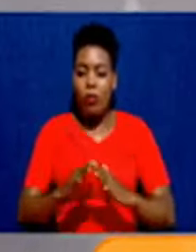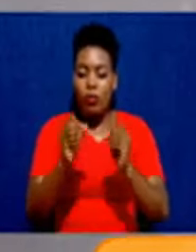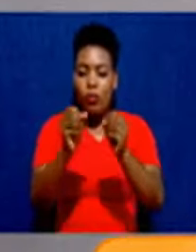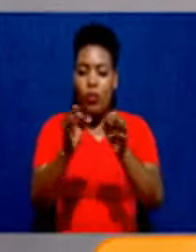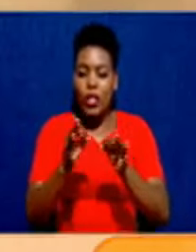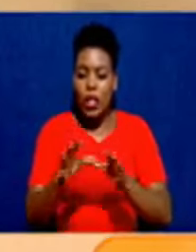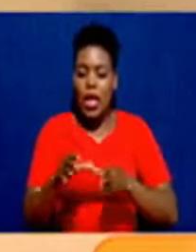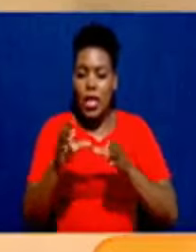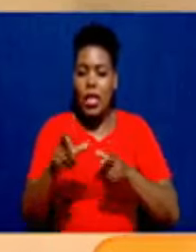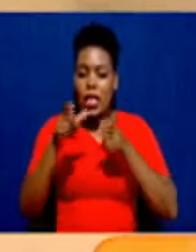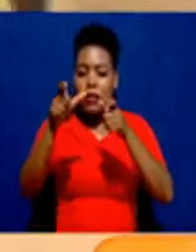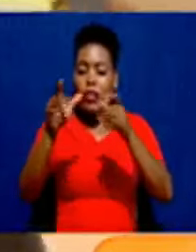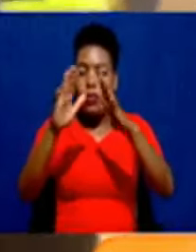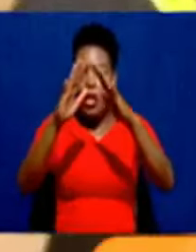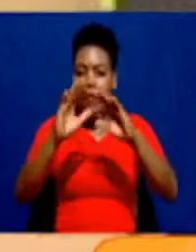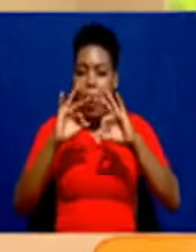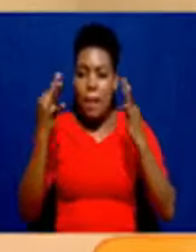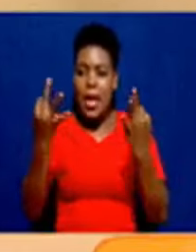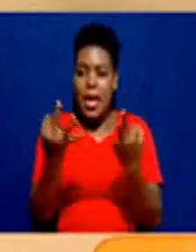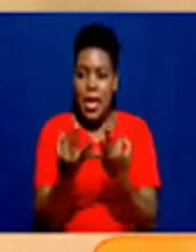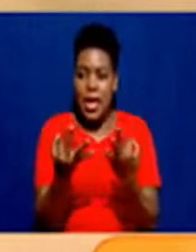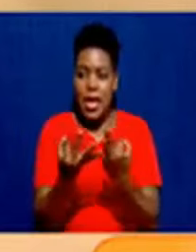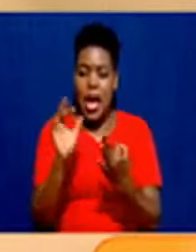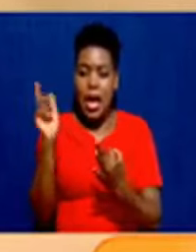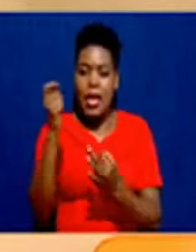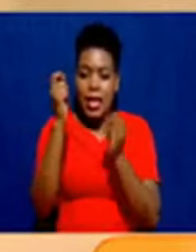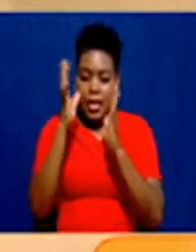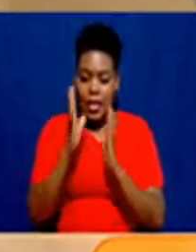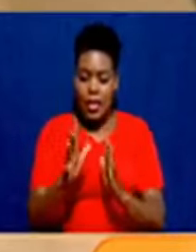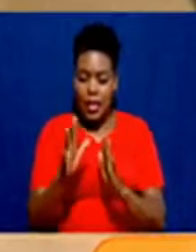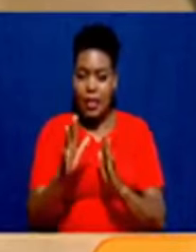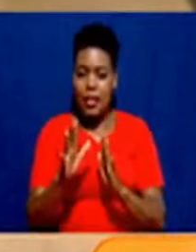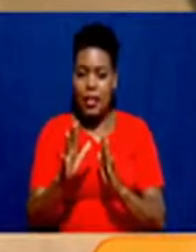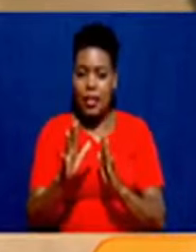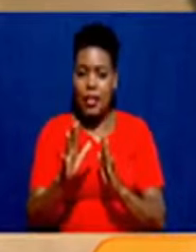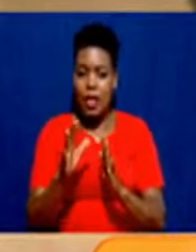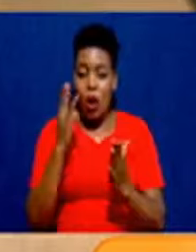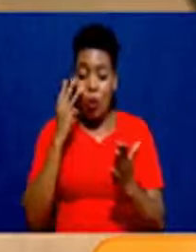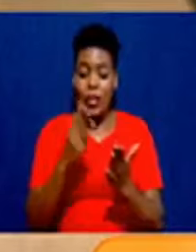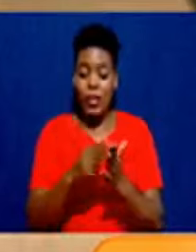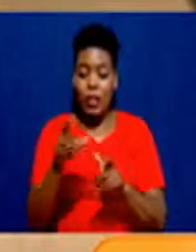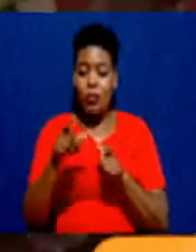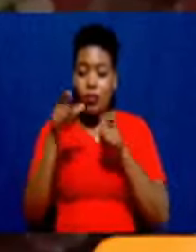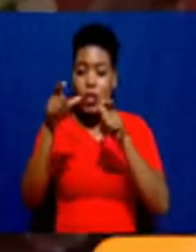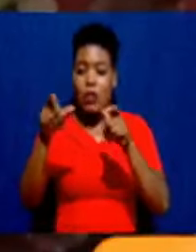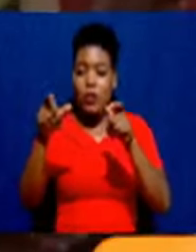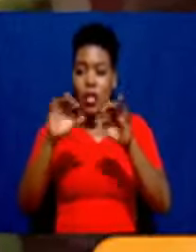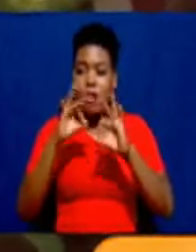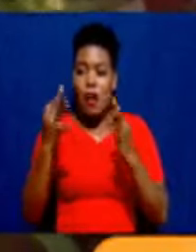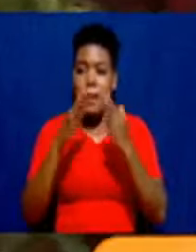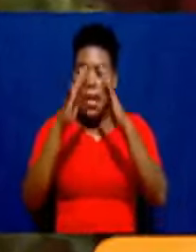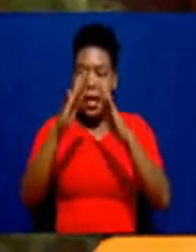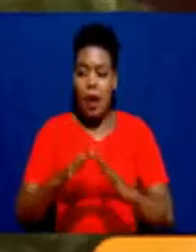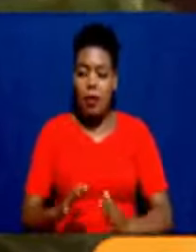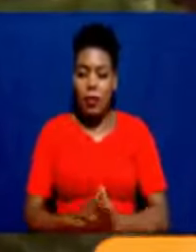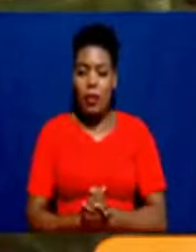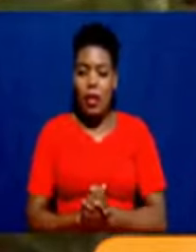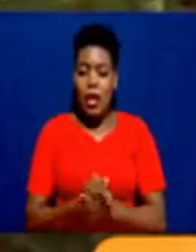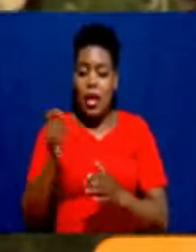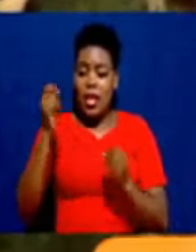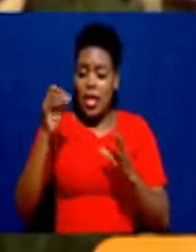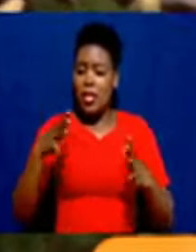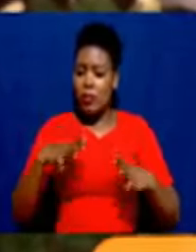over to the family, with residents and Kenyans at large still in awe at how this was achieved